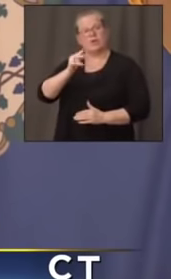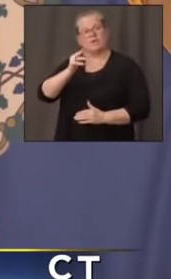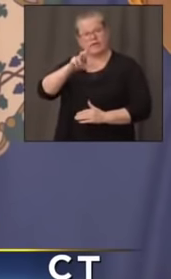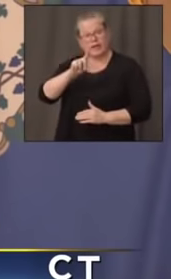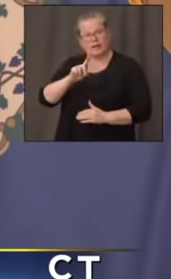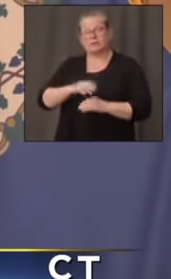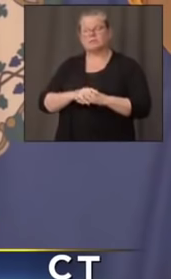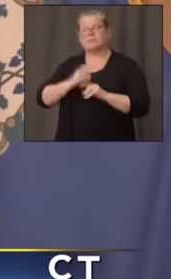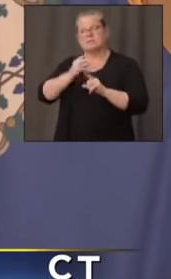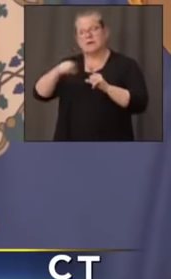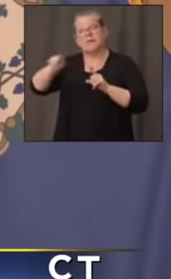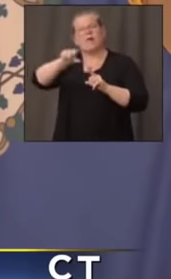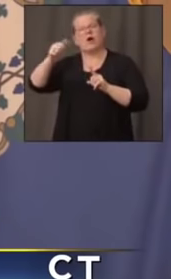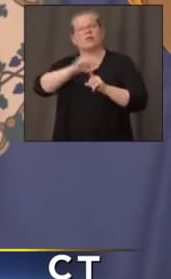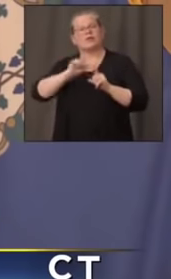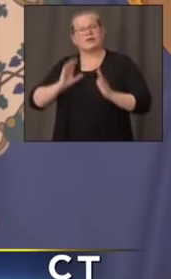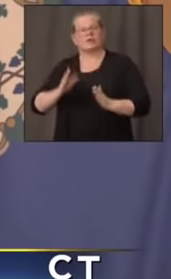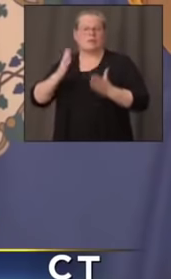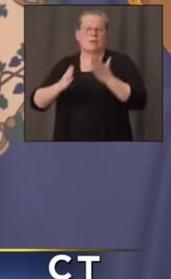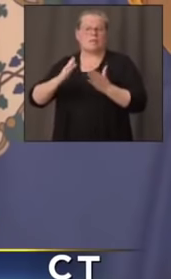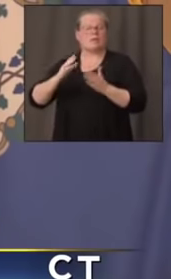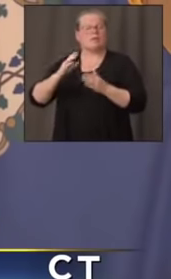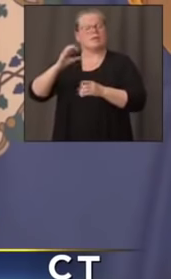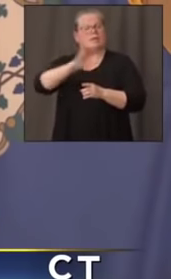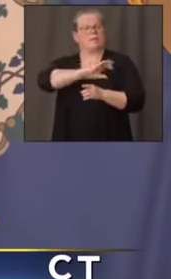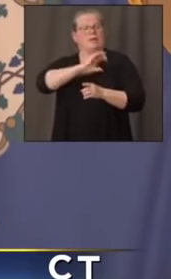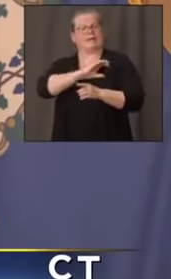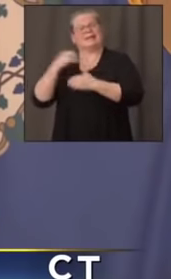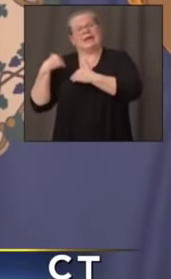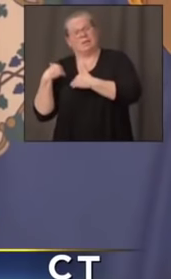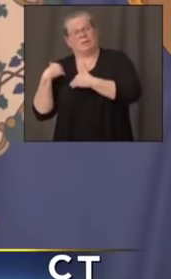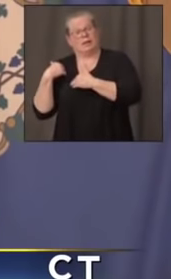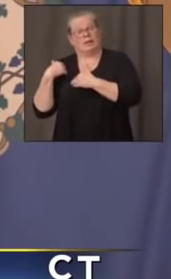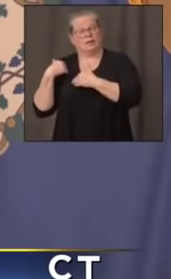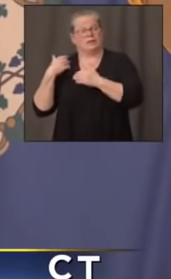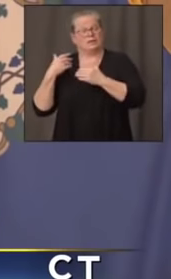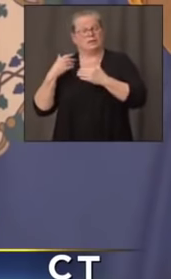of some of the police accountability provisions we're thinking about.